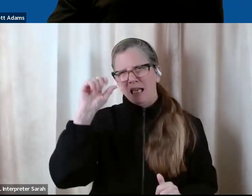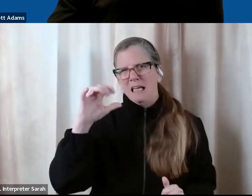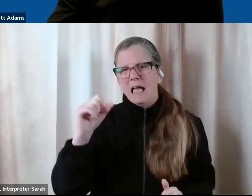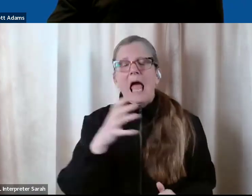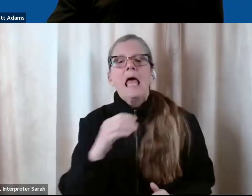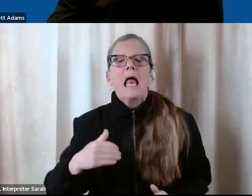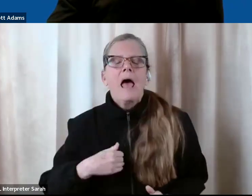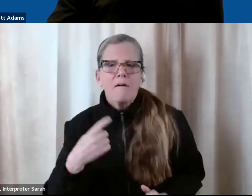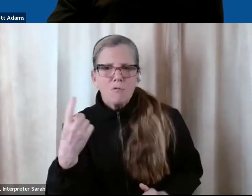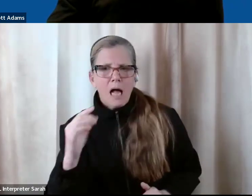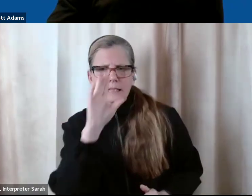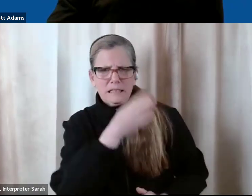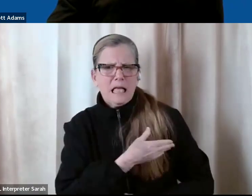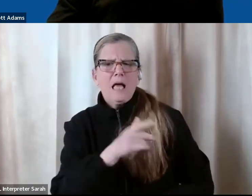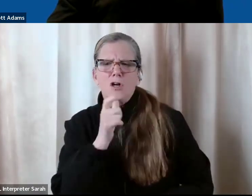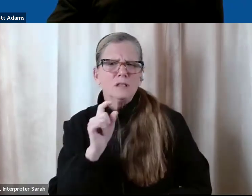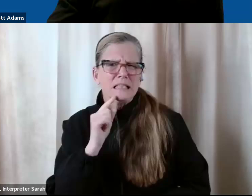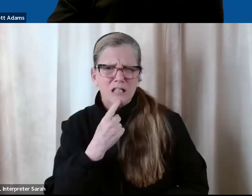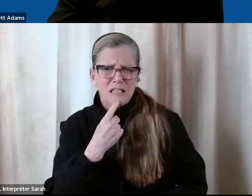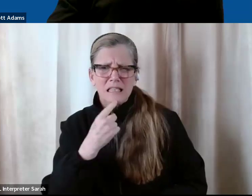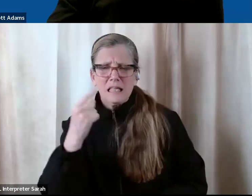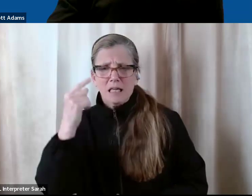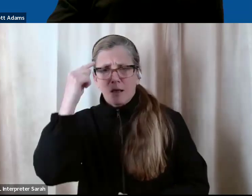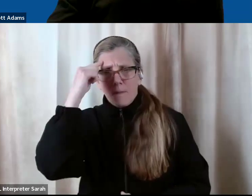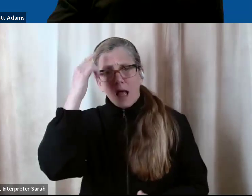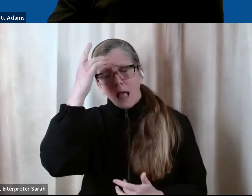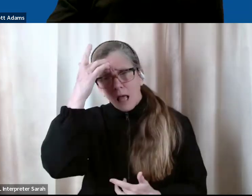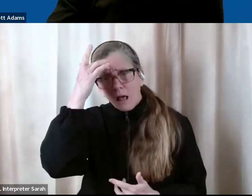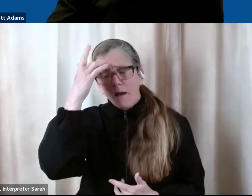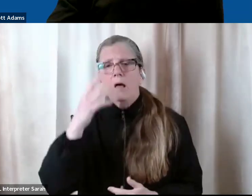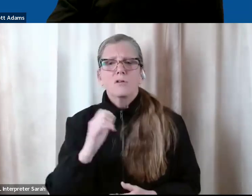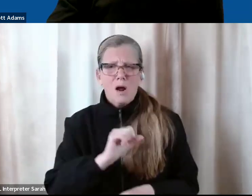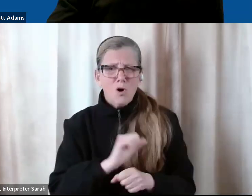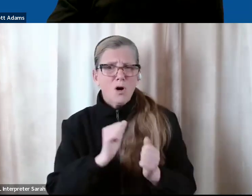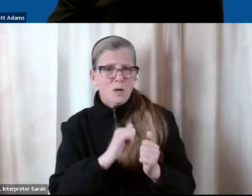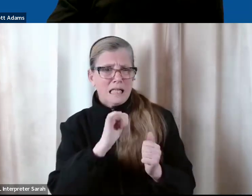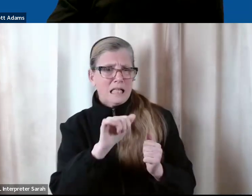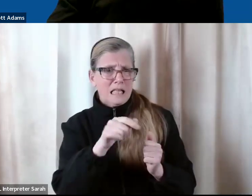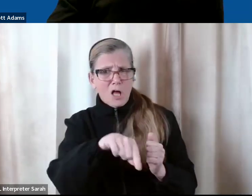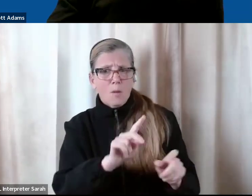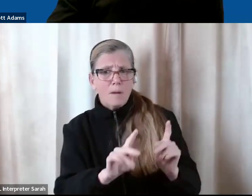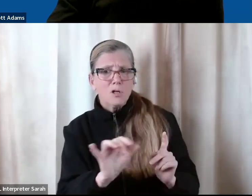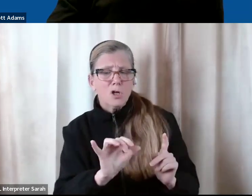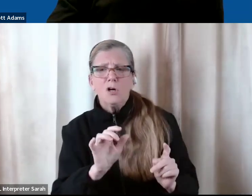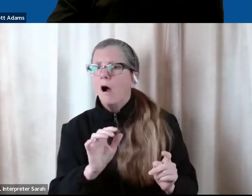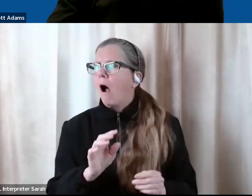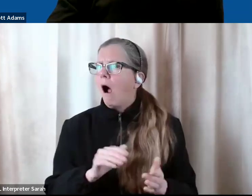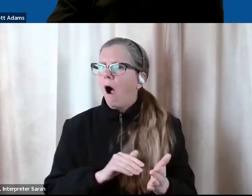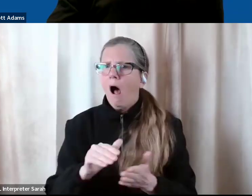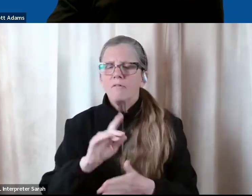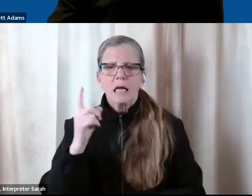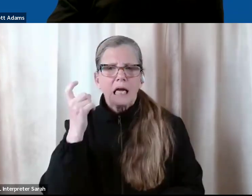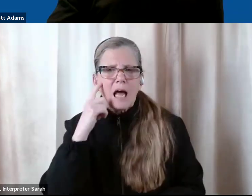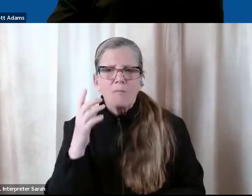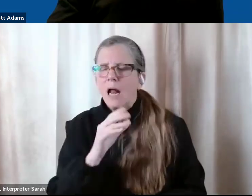population nationwide. So they're often ignored by all sorts of government and private sector programs. They